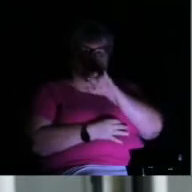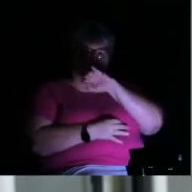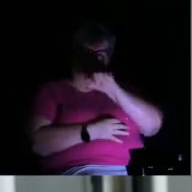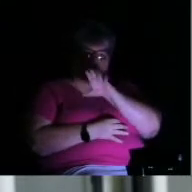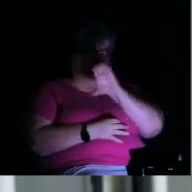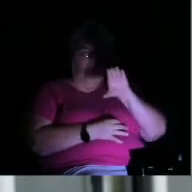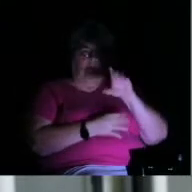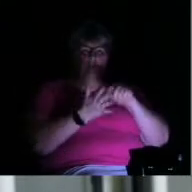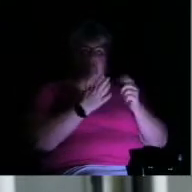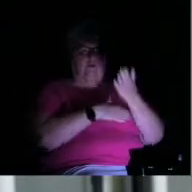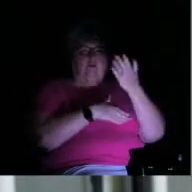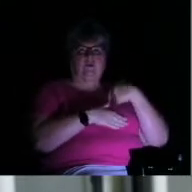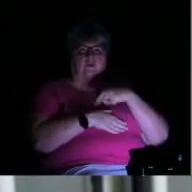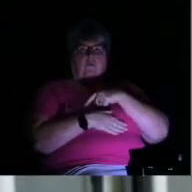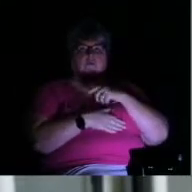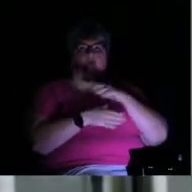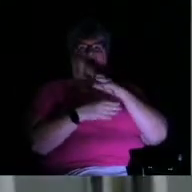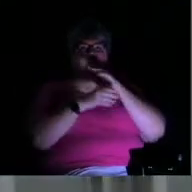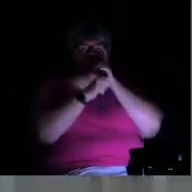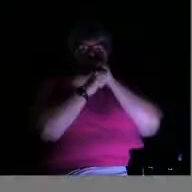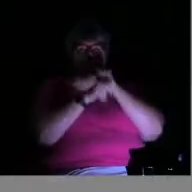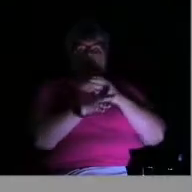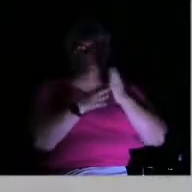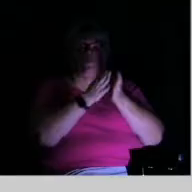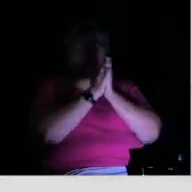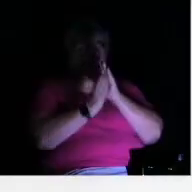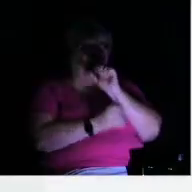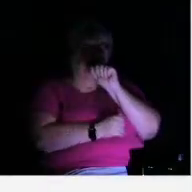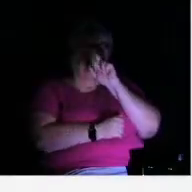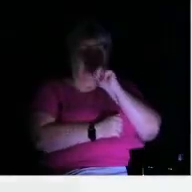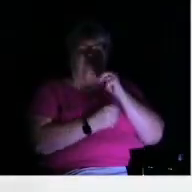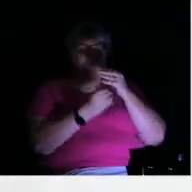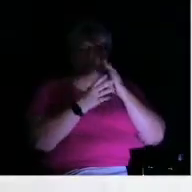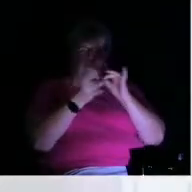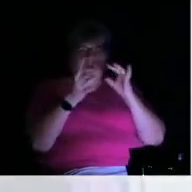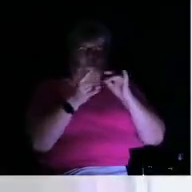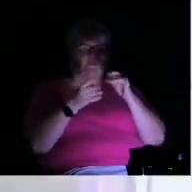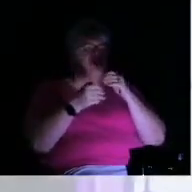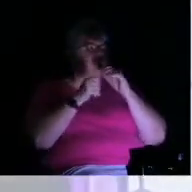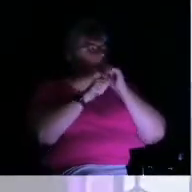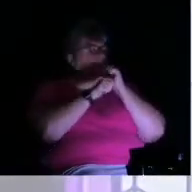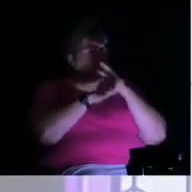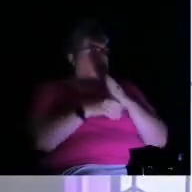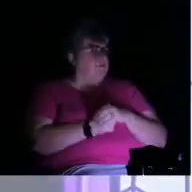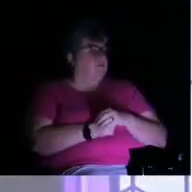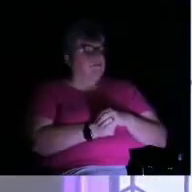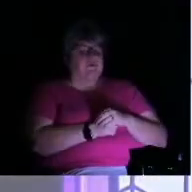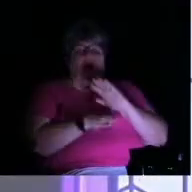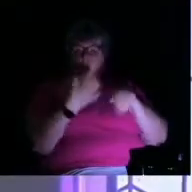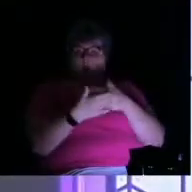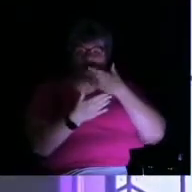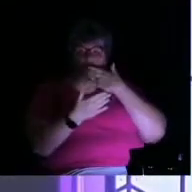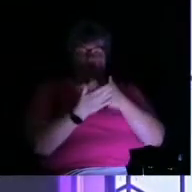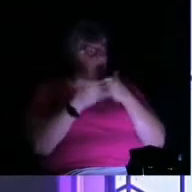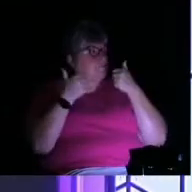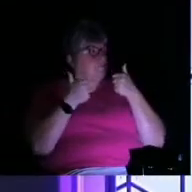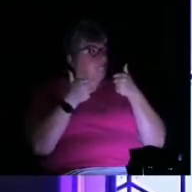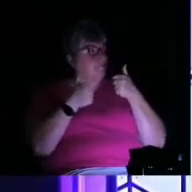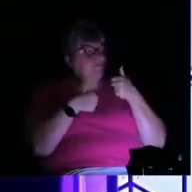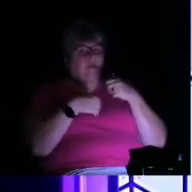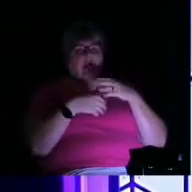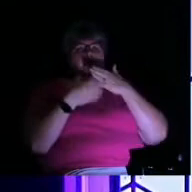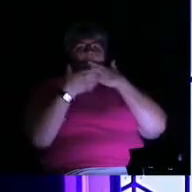we pray today's message is a blessing. All right, how's everybody doing? Everybody good? Yeah. We do welcome everybody who's